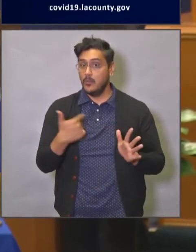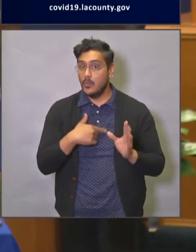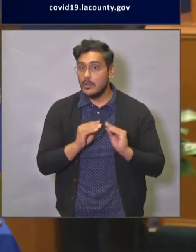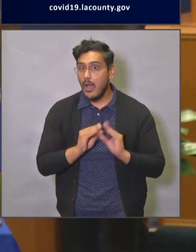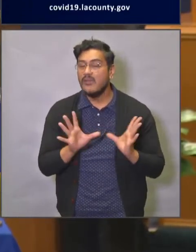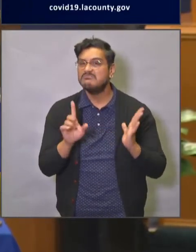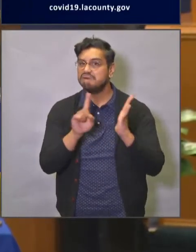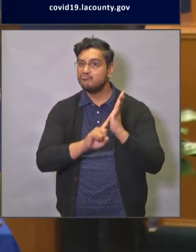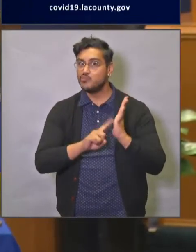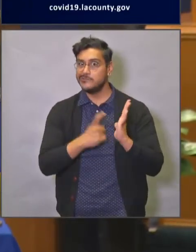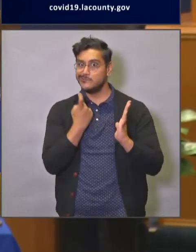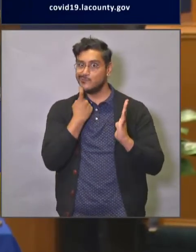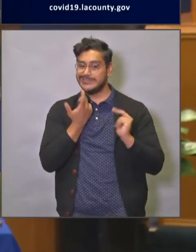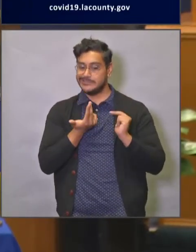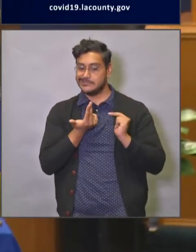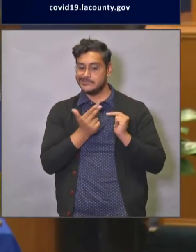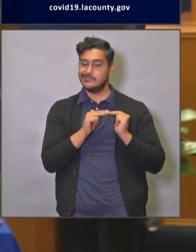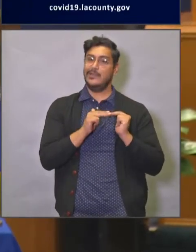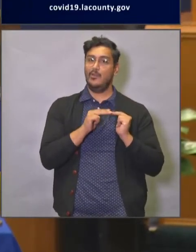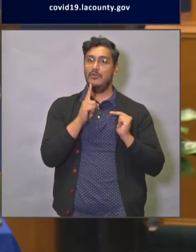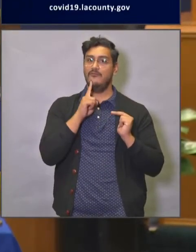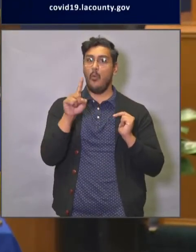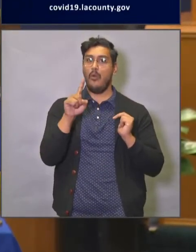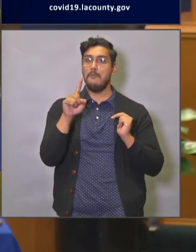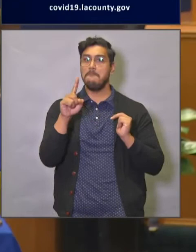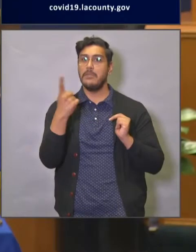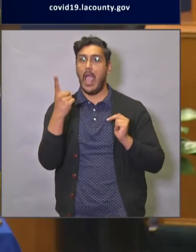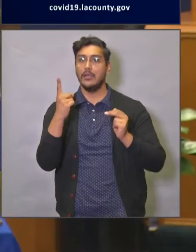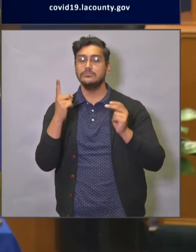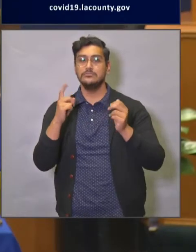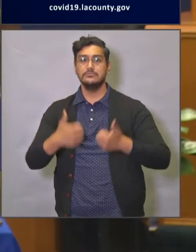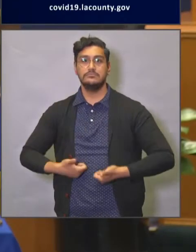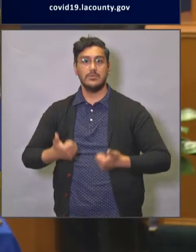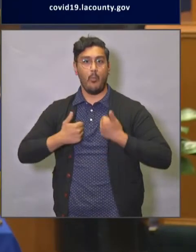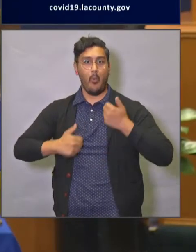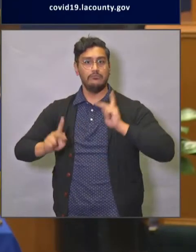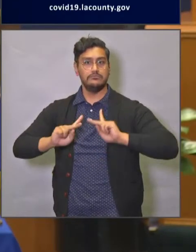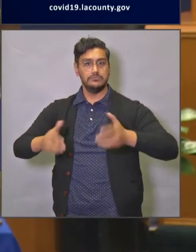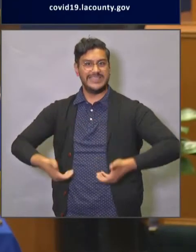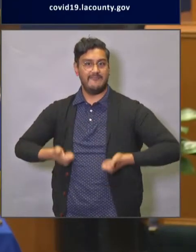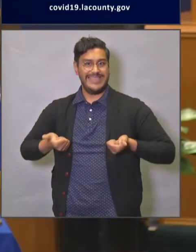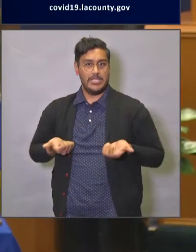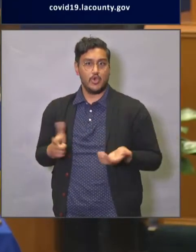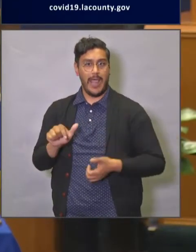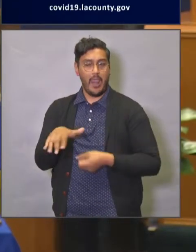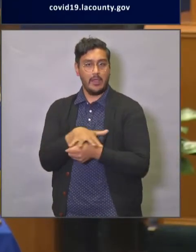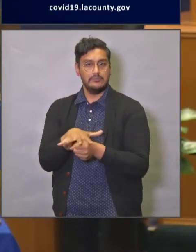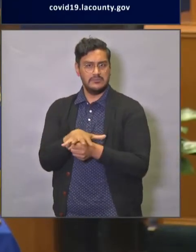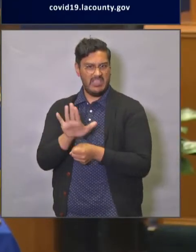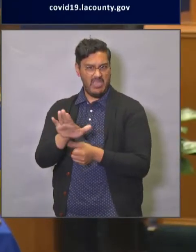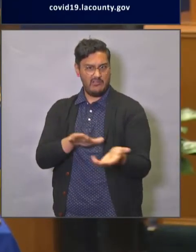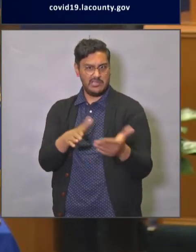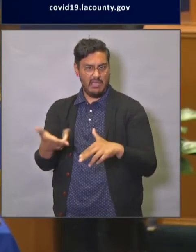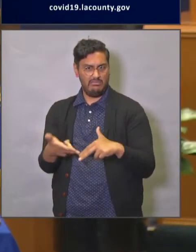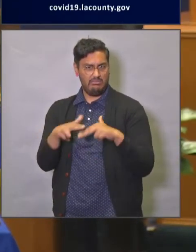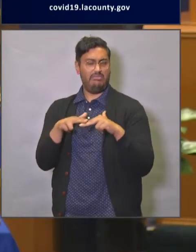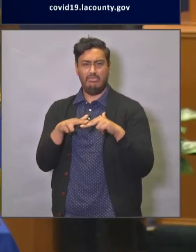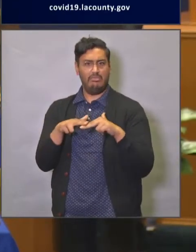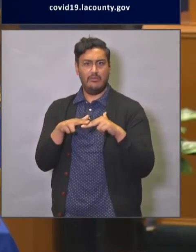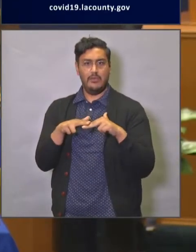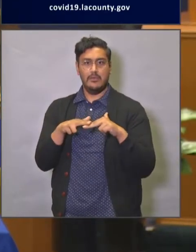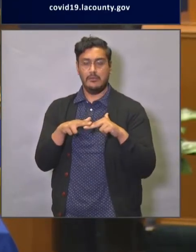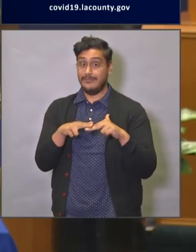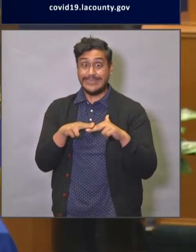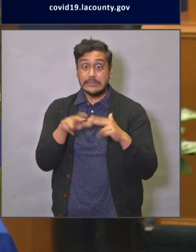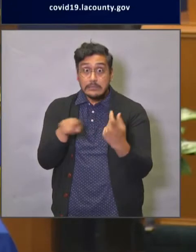increase that we just saw in Black resident deaths, but I don't have specific information about